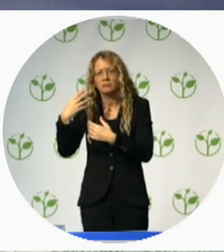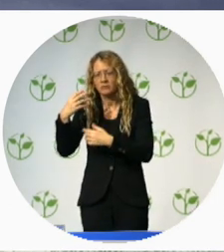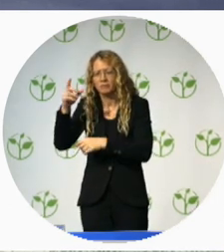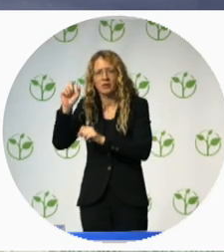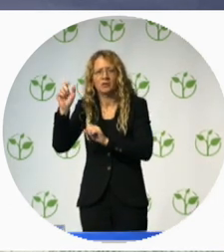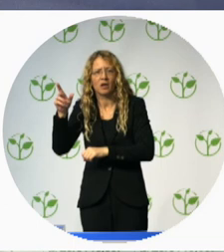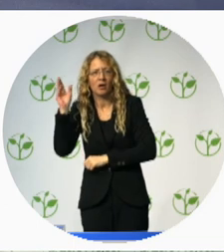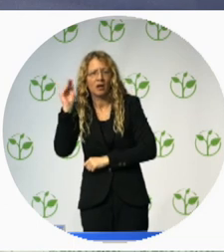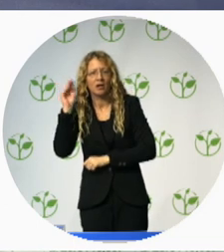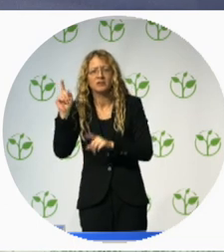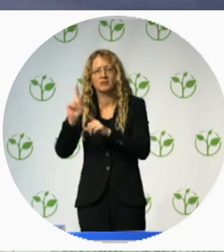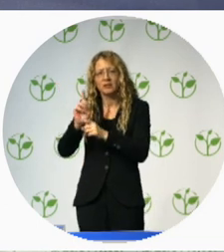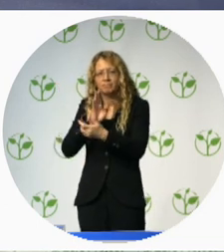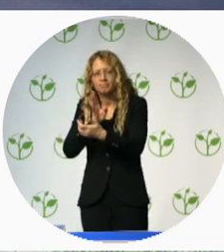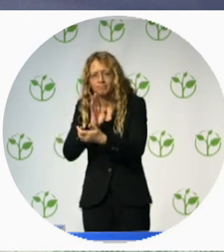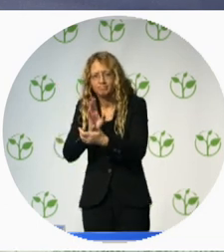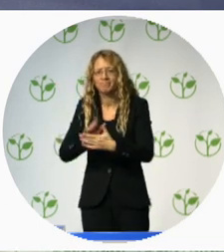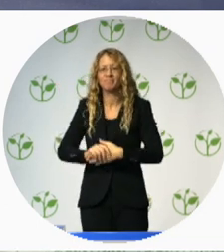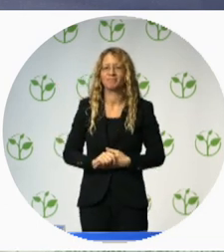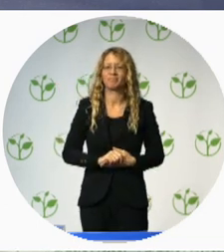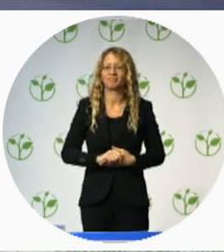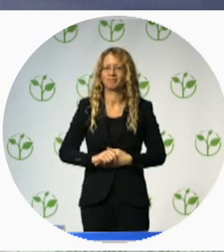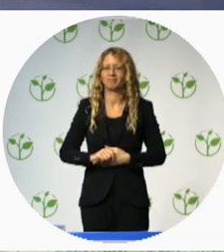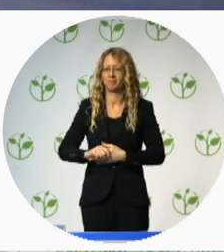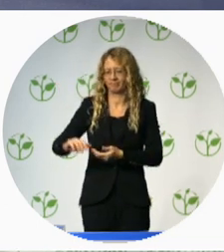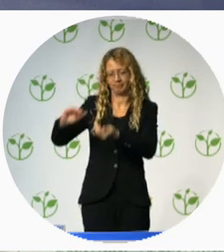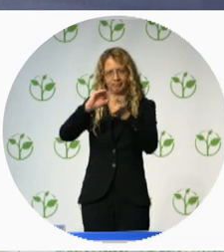recorded voice messages from the disability community.